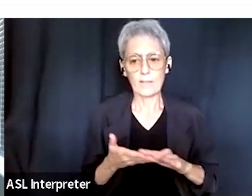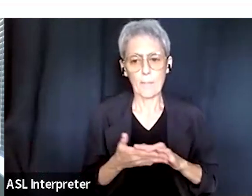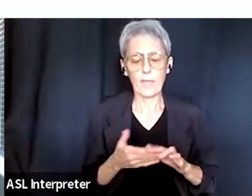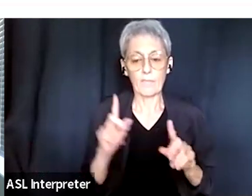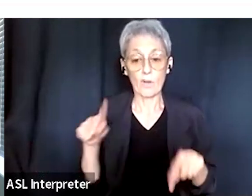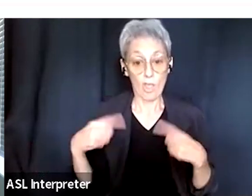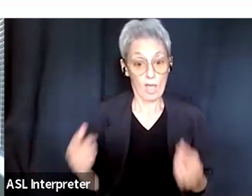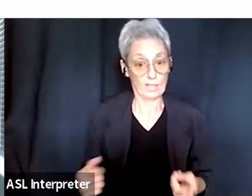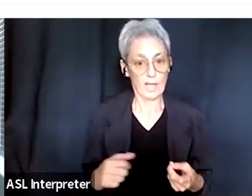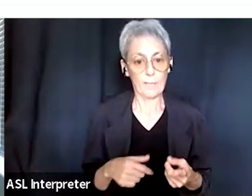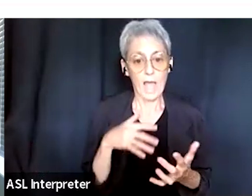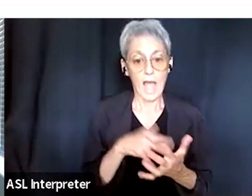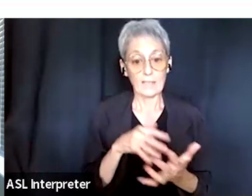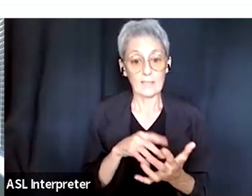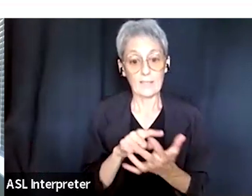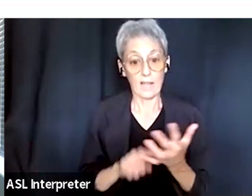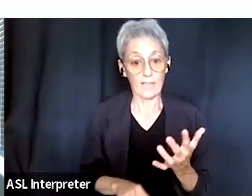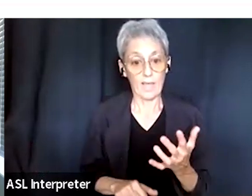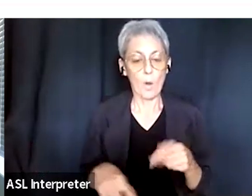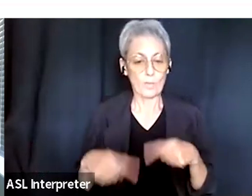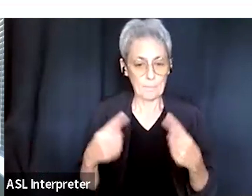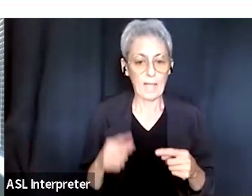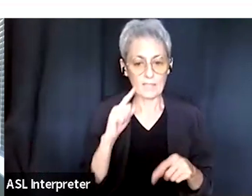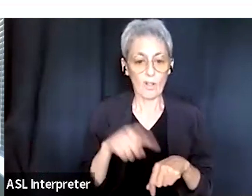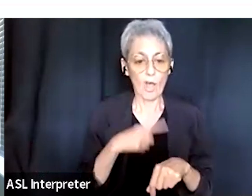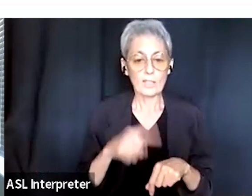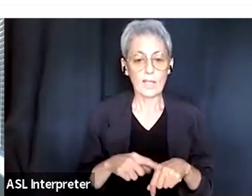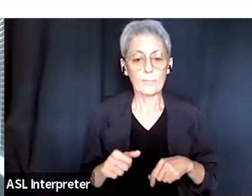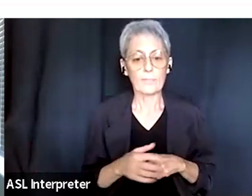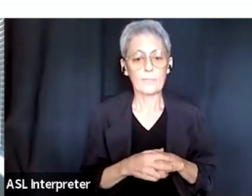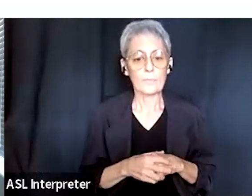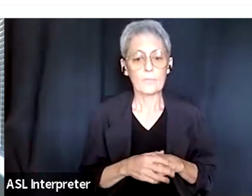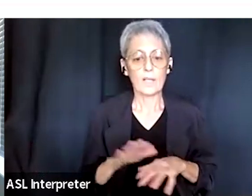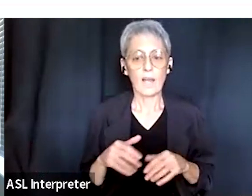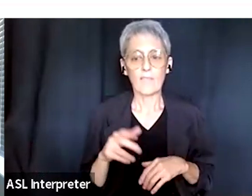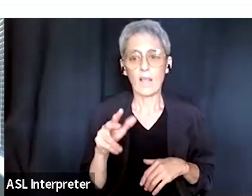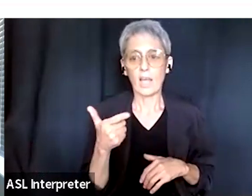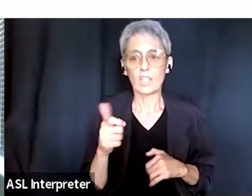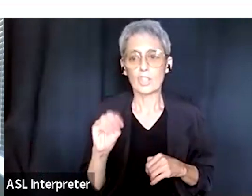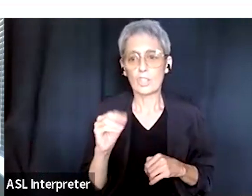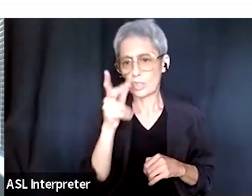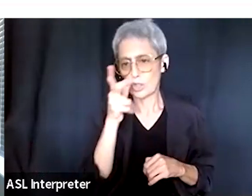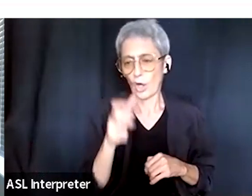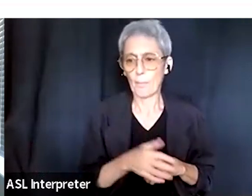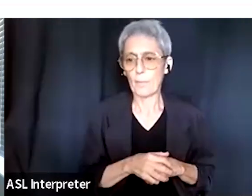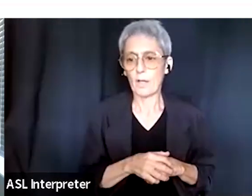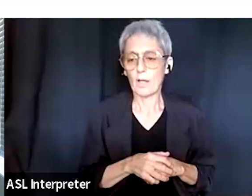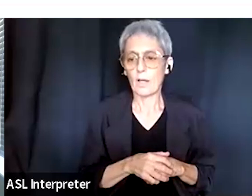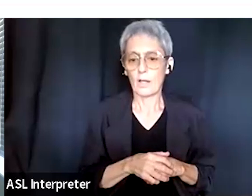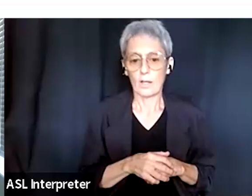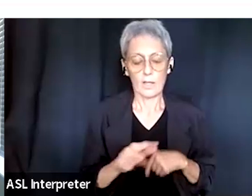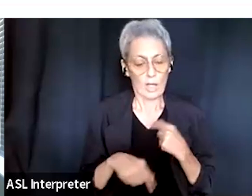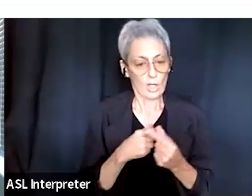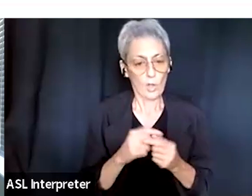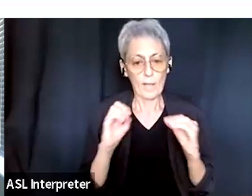studying them, their current form, which is this kind of like a germ, global education reform movement, is